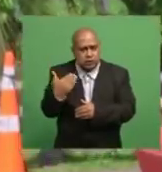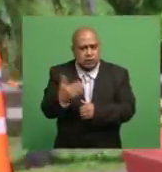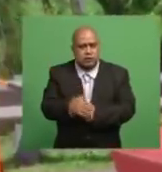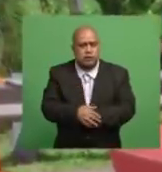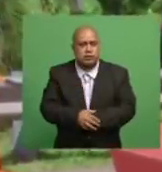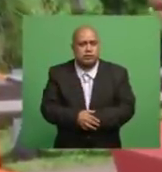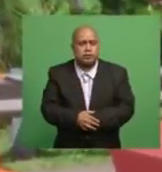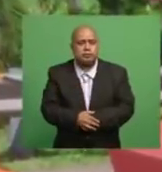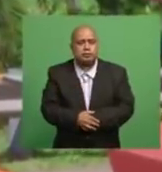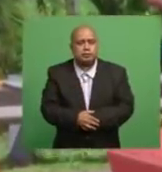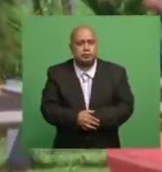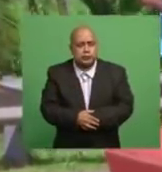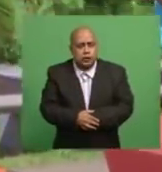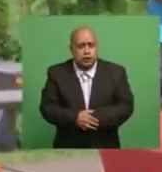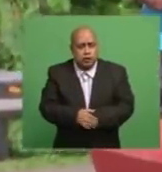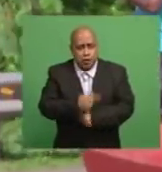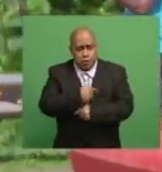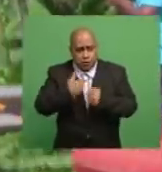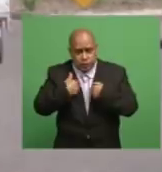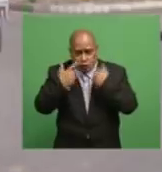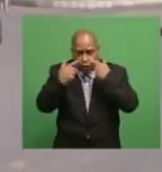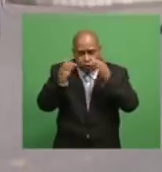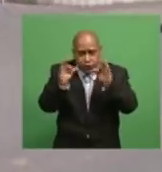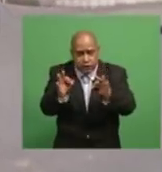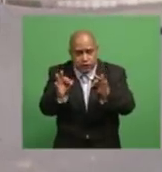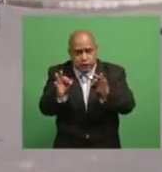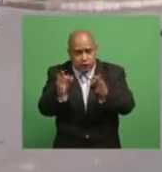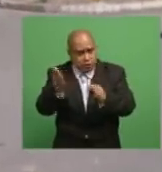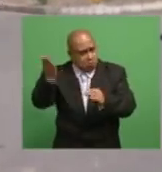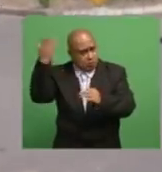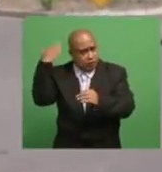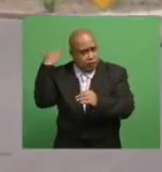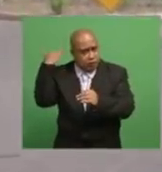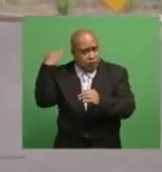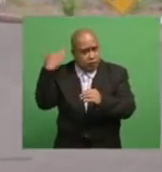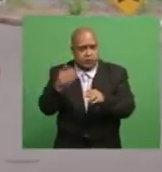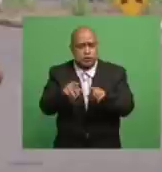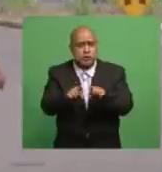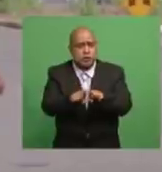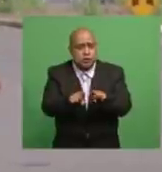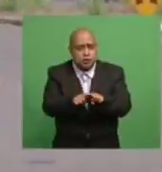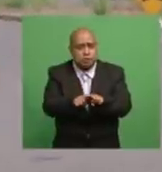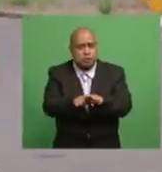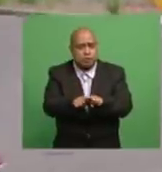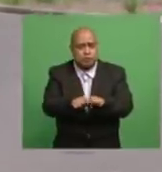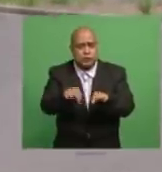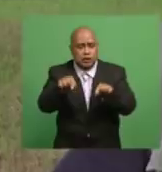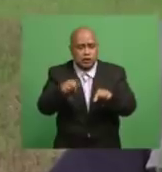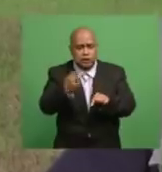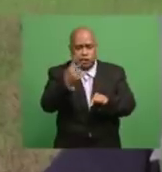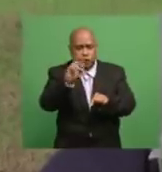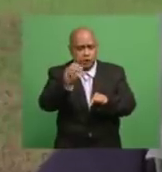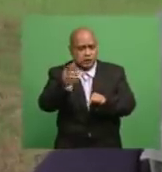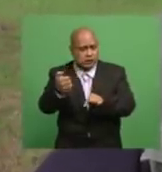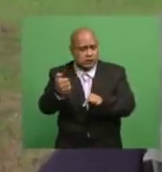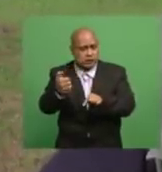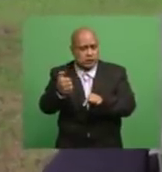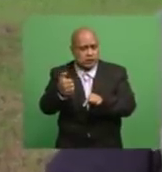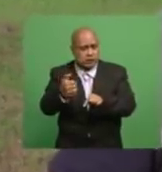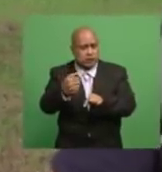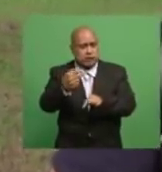days when we had this curfew, I don't know whether we had one in 2006, but 2000 and